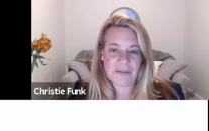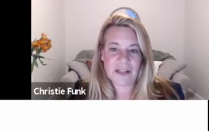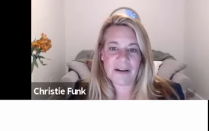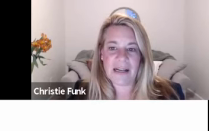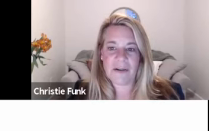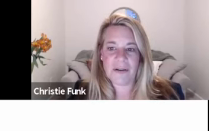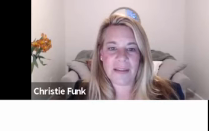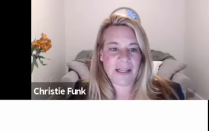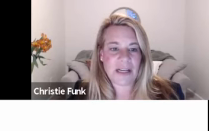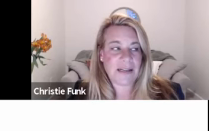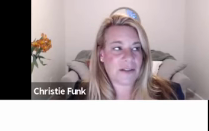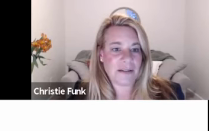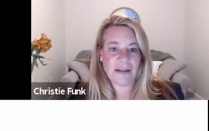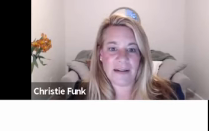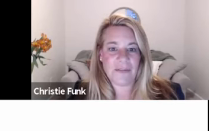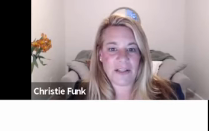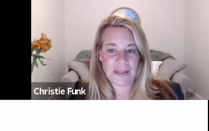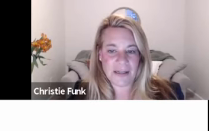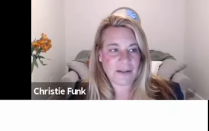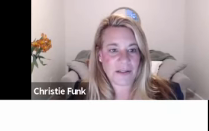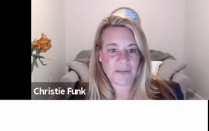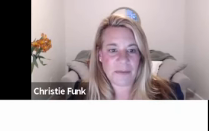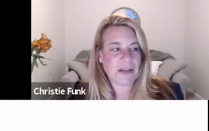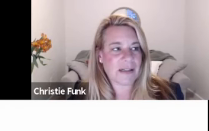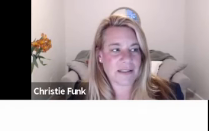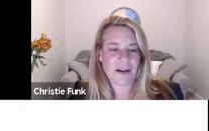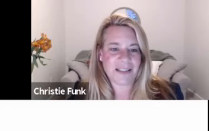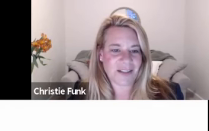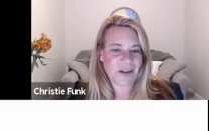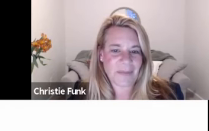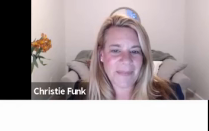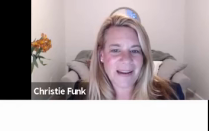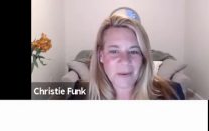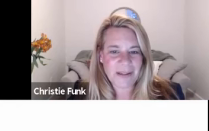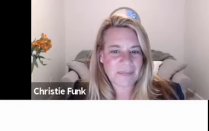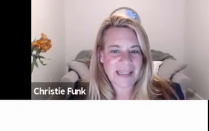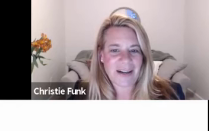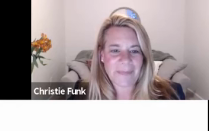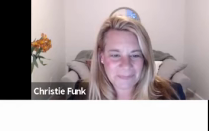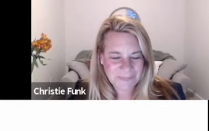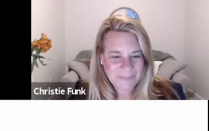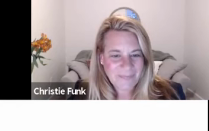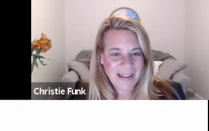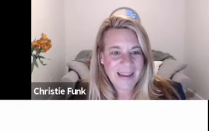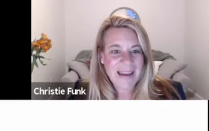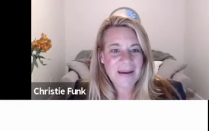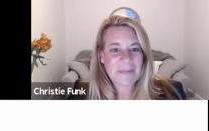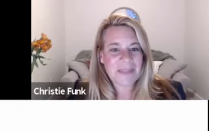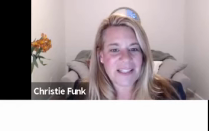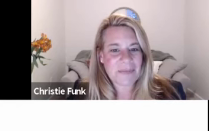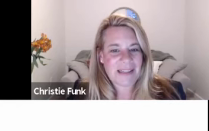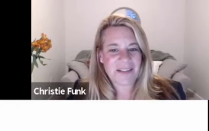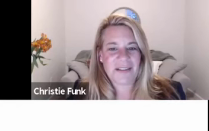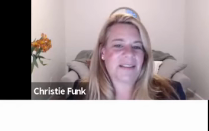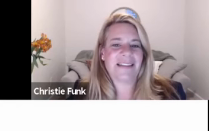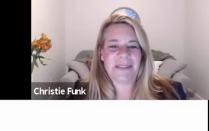resources to invigorate growth, education, and innovation in underserved communities across the globe. Welcome, Peter.